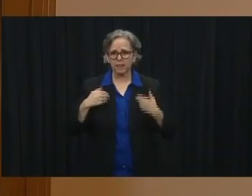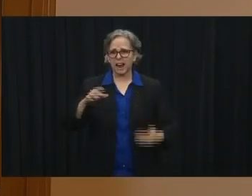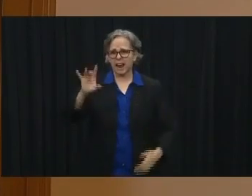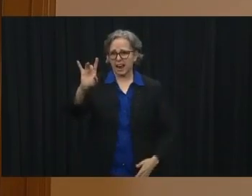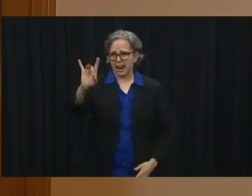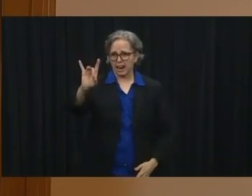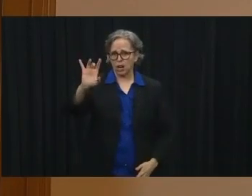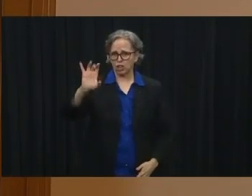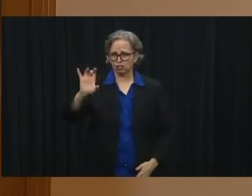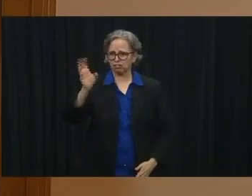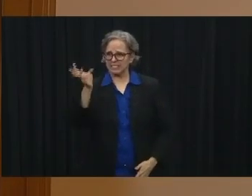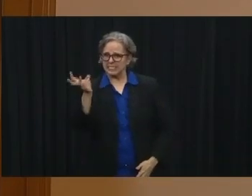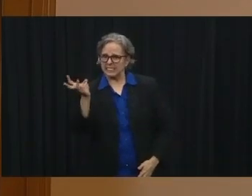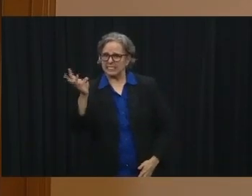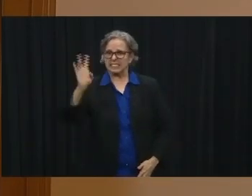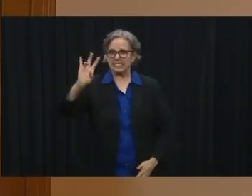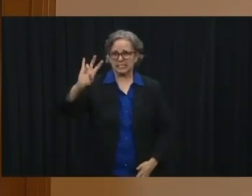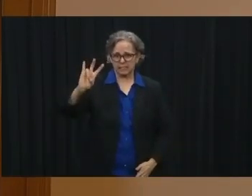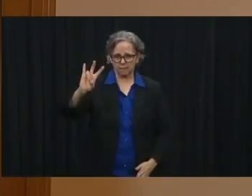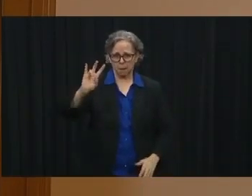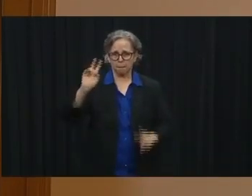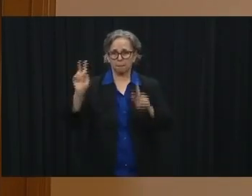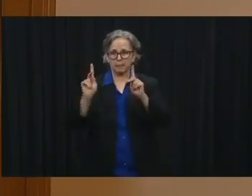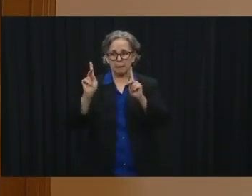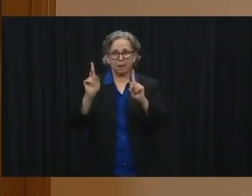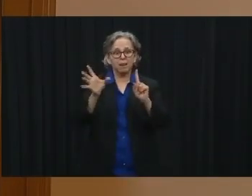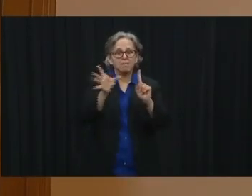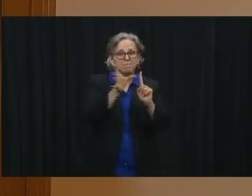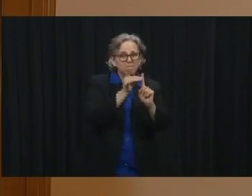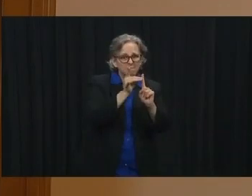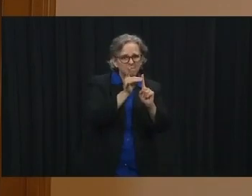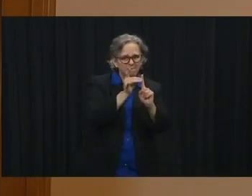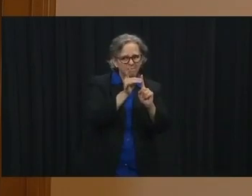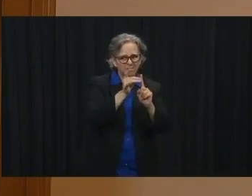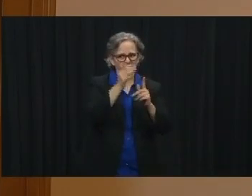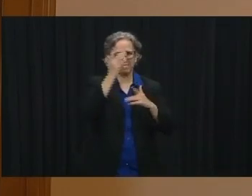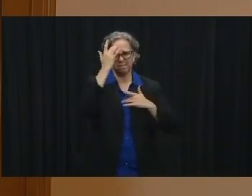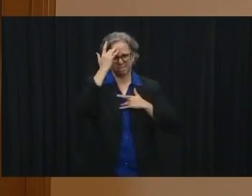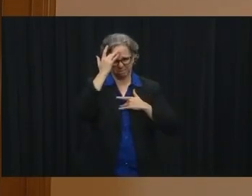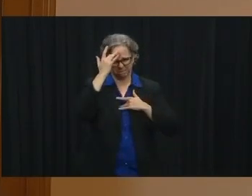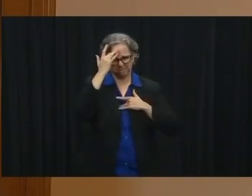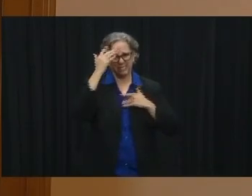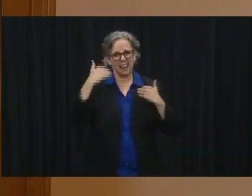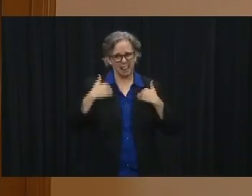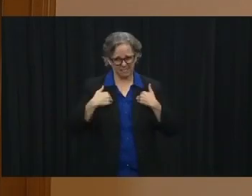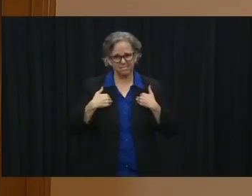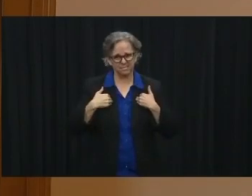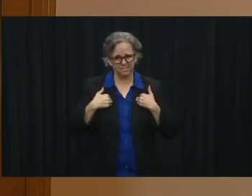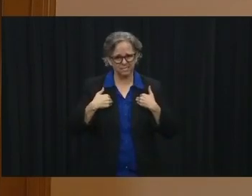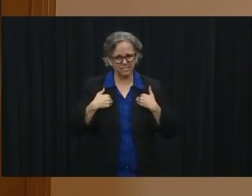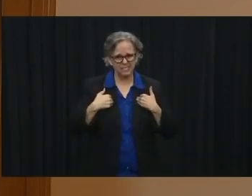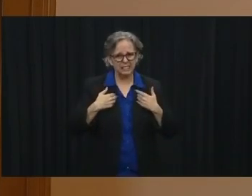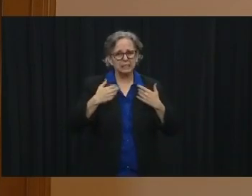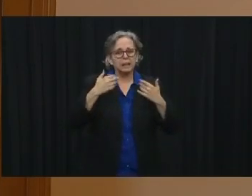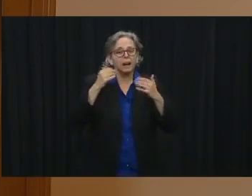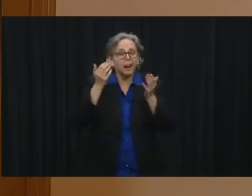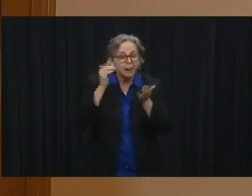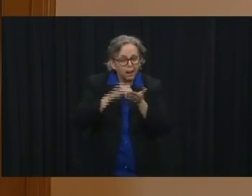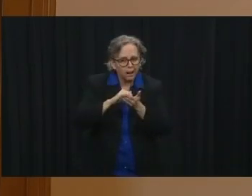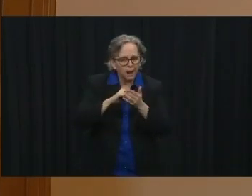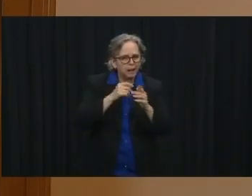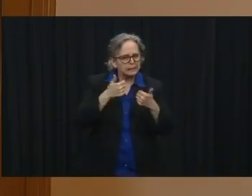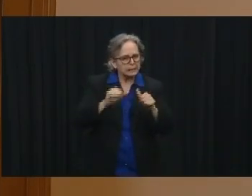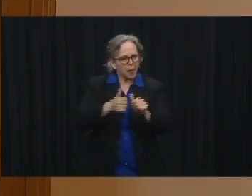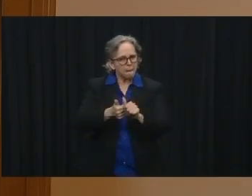867 people who have tested positive. Still, again, it's a lag time. We have lots of labs out in